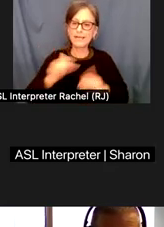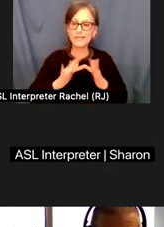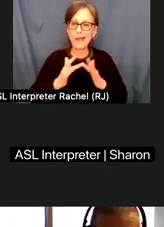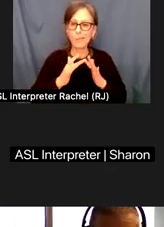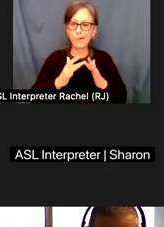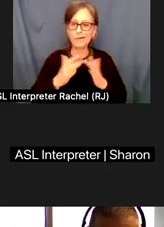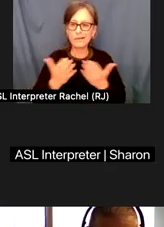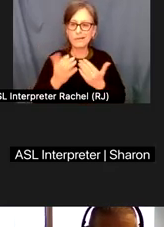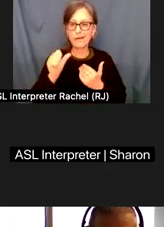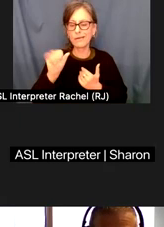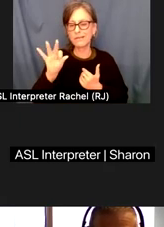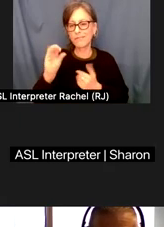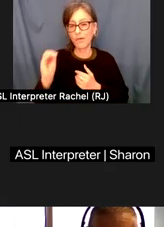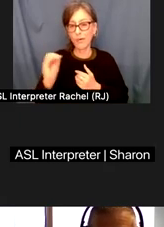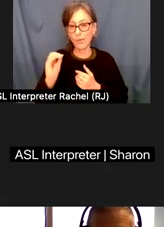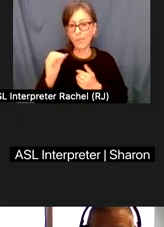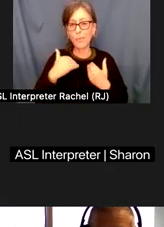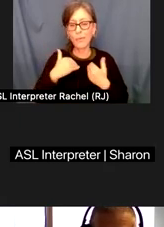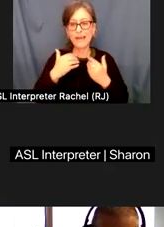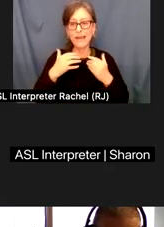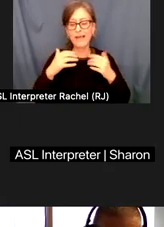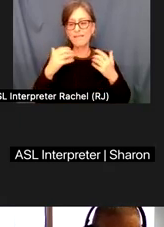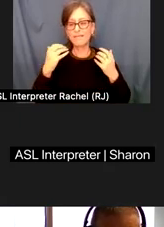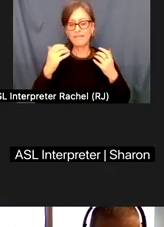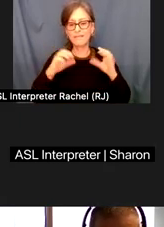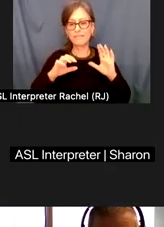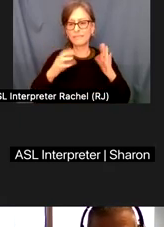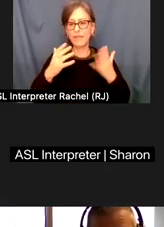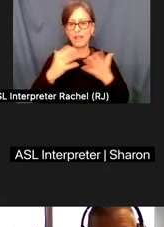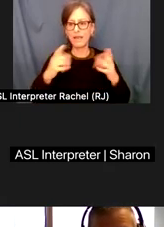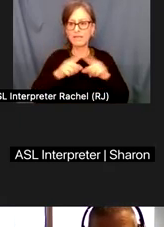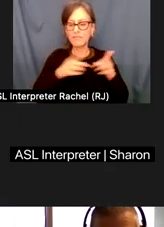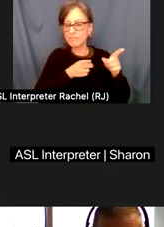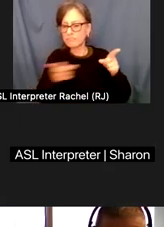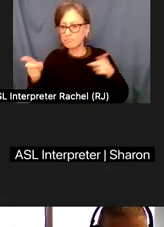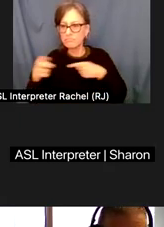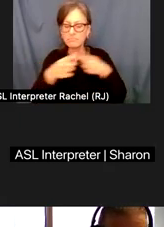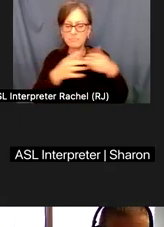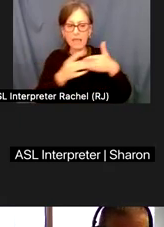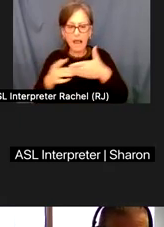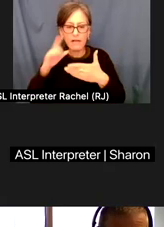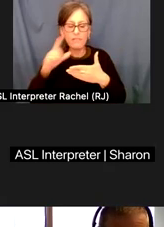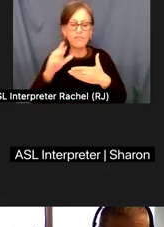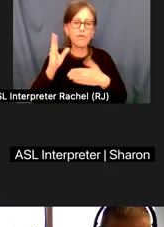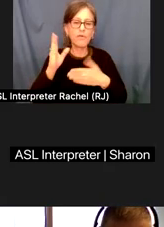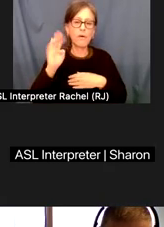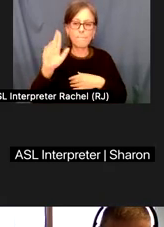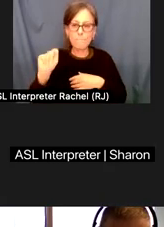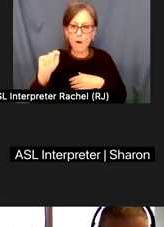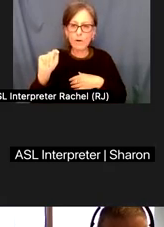at SFO, for example, we have masses of elevated guideways for BART, train, freeway